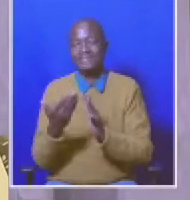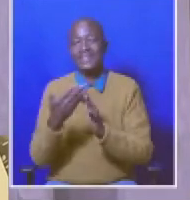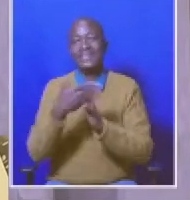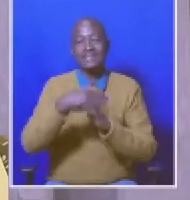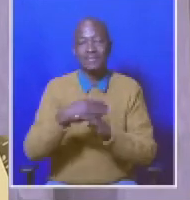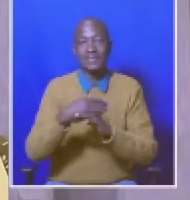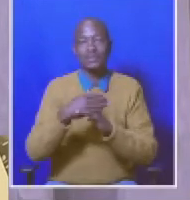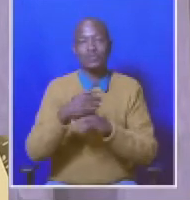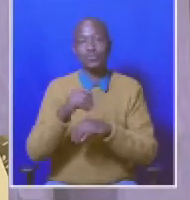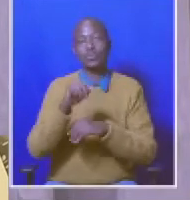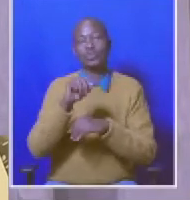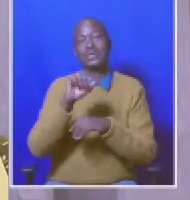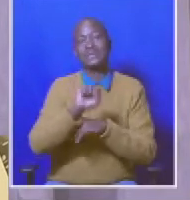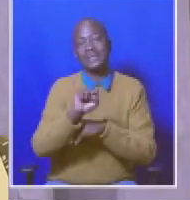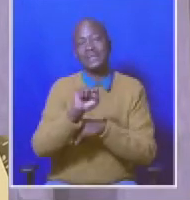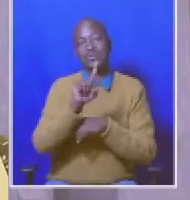Section